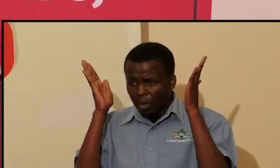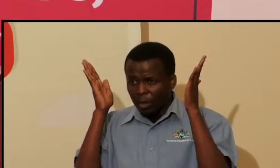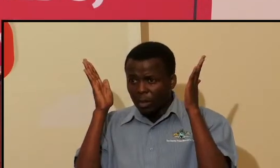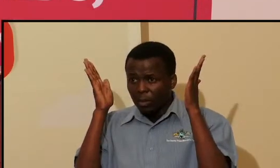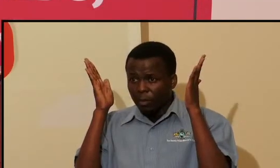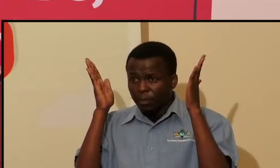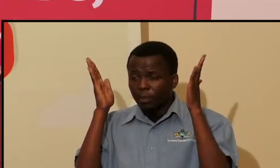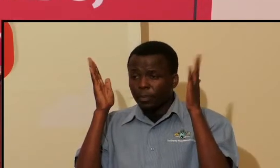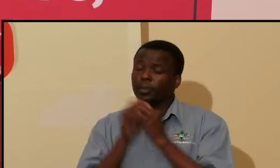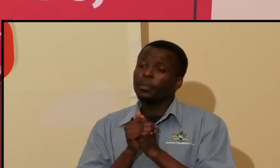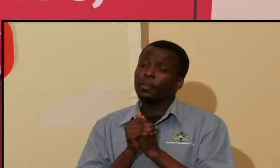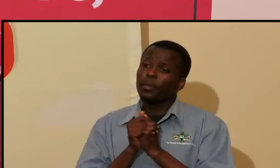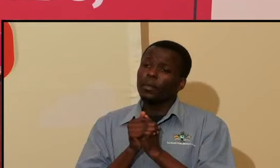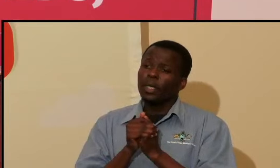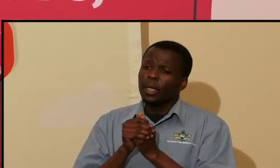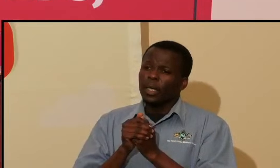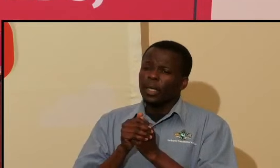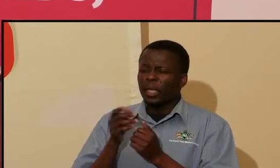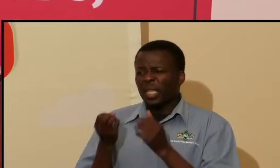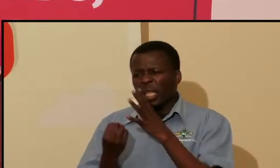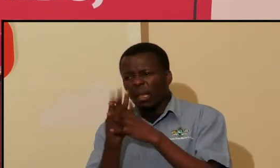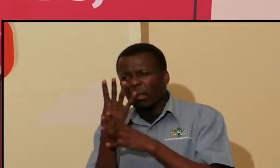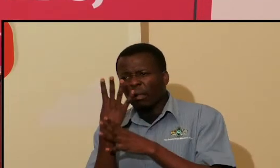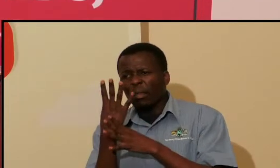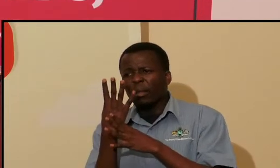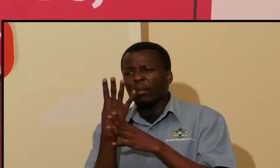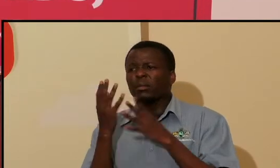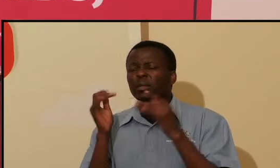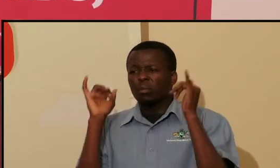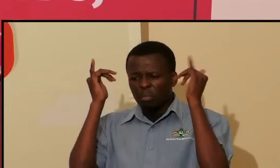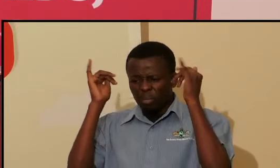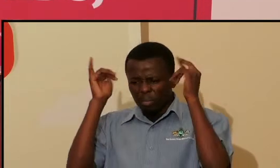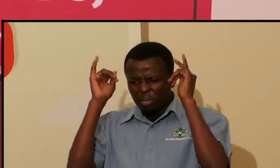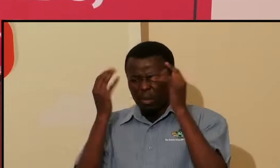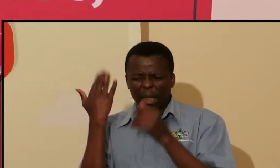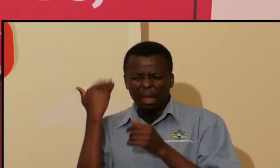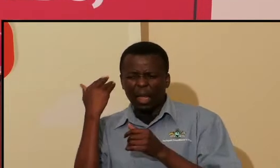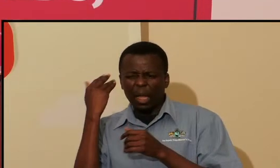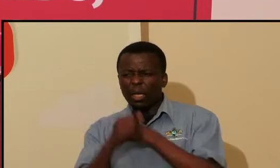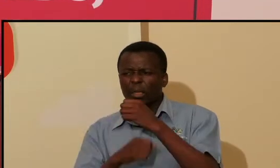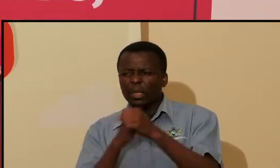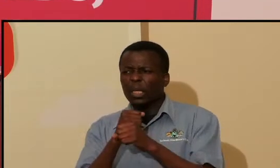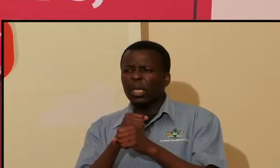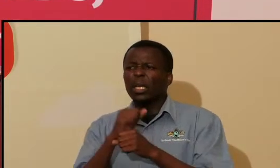context, we have been commemorating World AIDS Day since 1990.